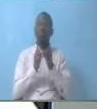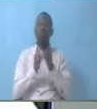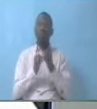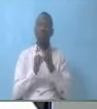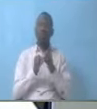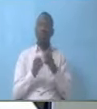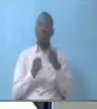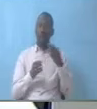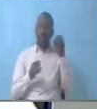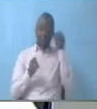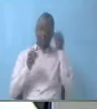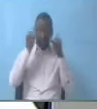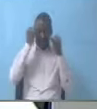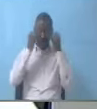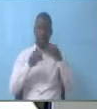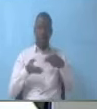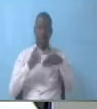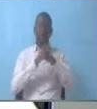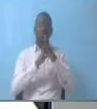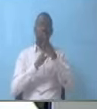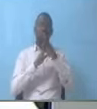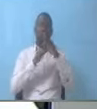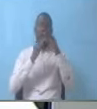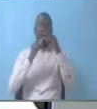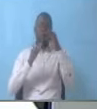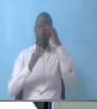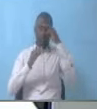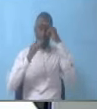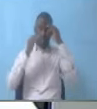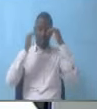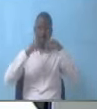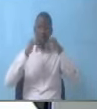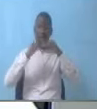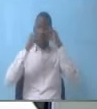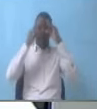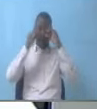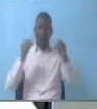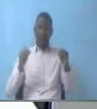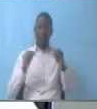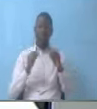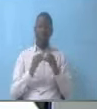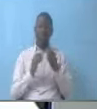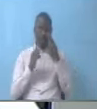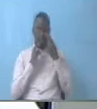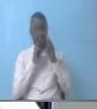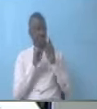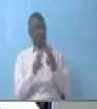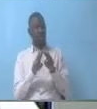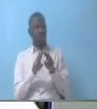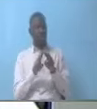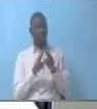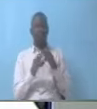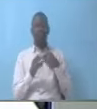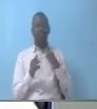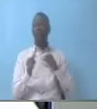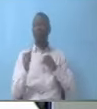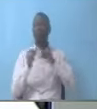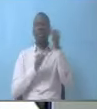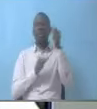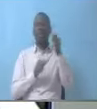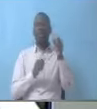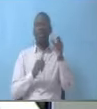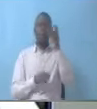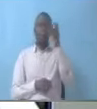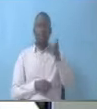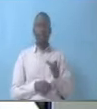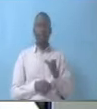cabinet. Dal di won indi na xelaat bi ci cabinet bi. And was seen as its champion. Tañ gisseon nak mom nak santion la won